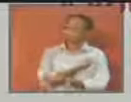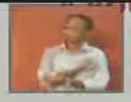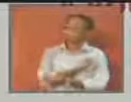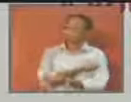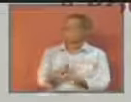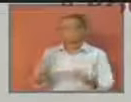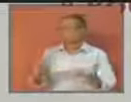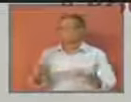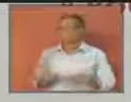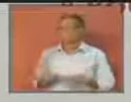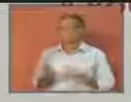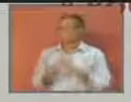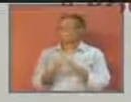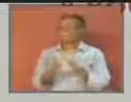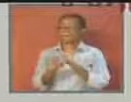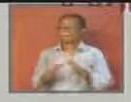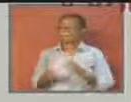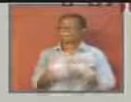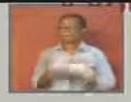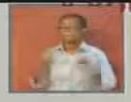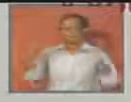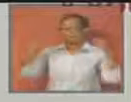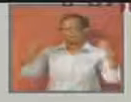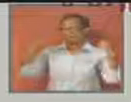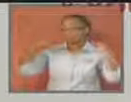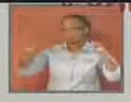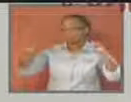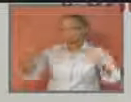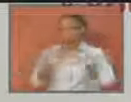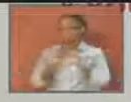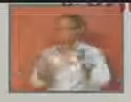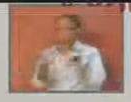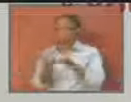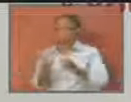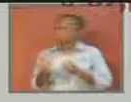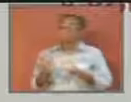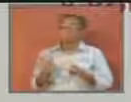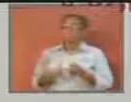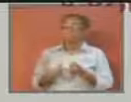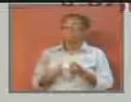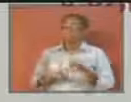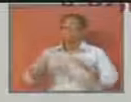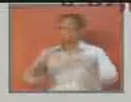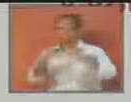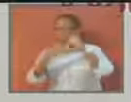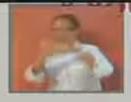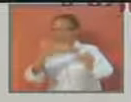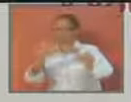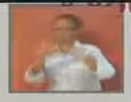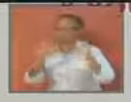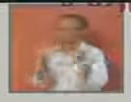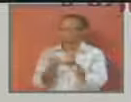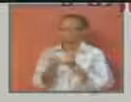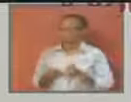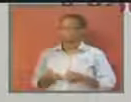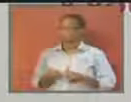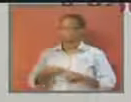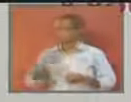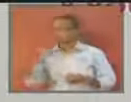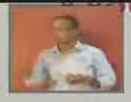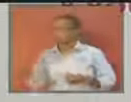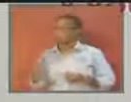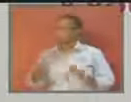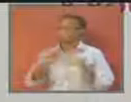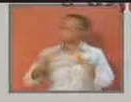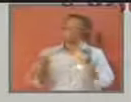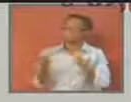Tobago Manufacturers Association, construction sectors, and various other private sector and entities. So we did get, I'm